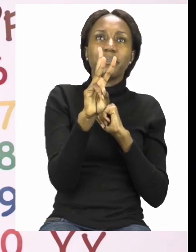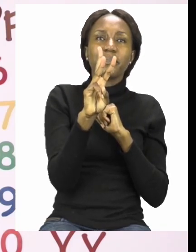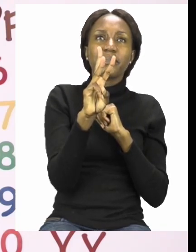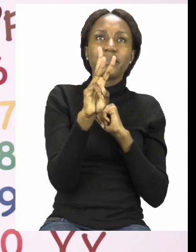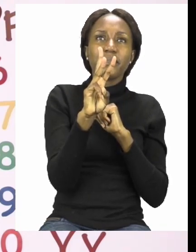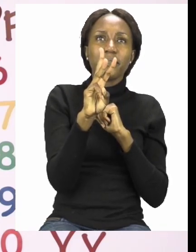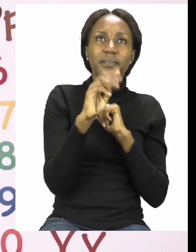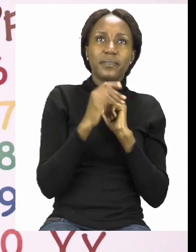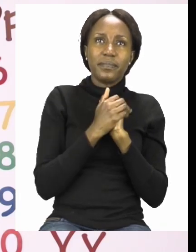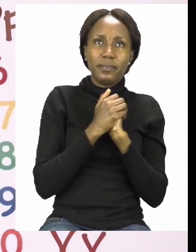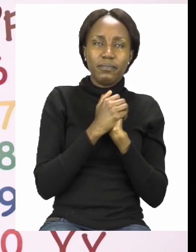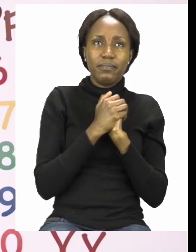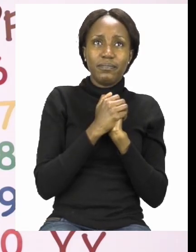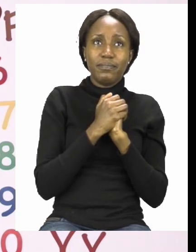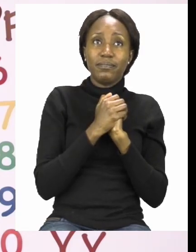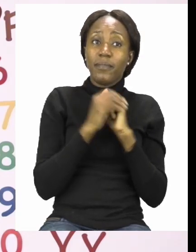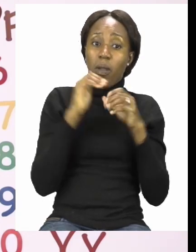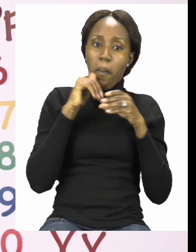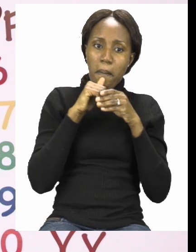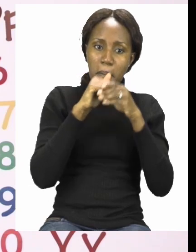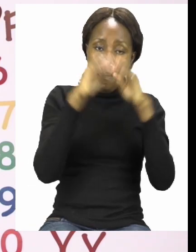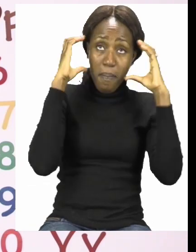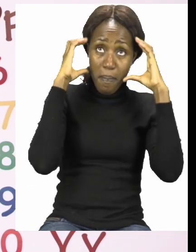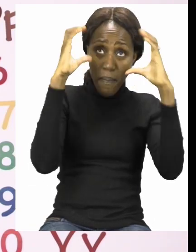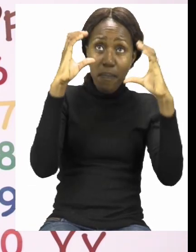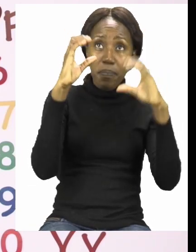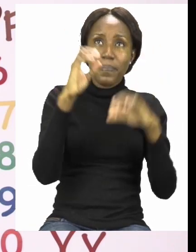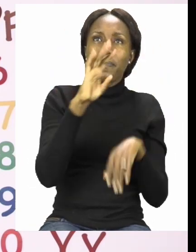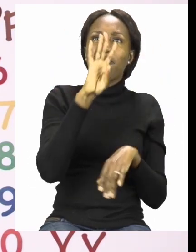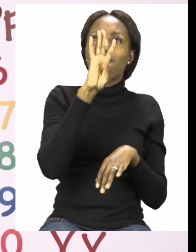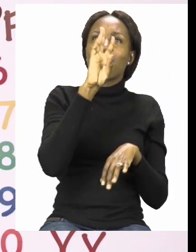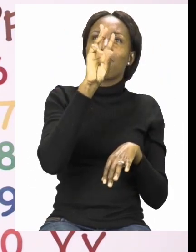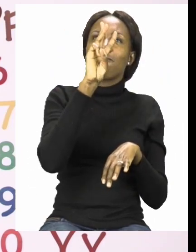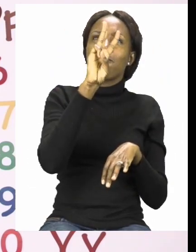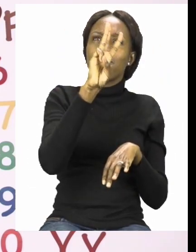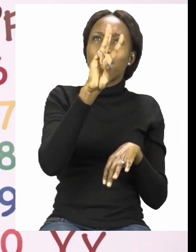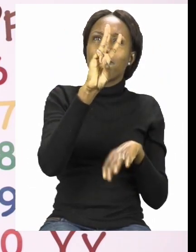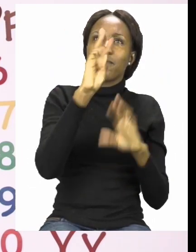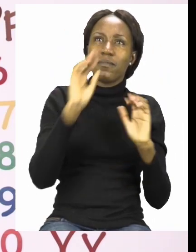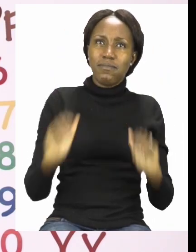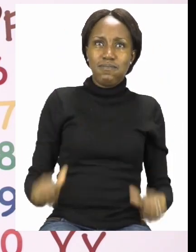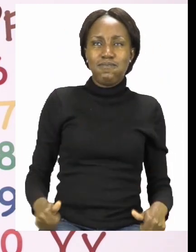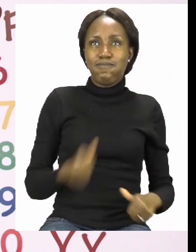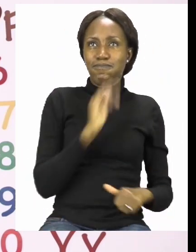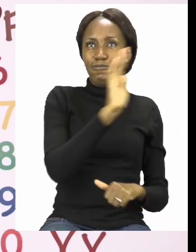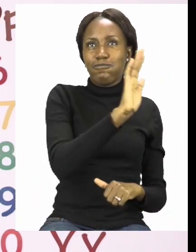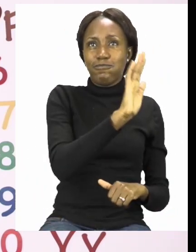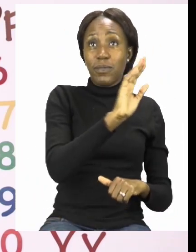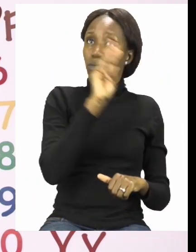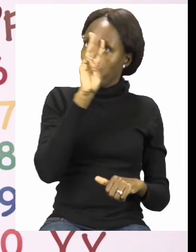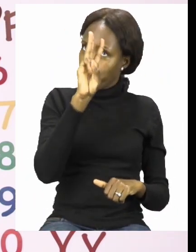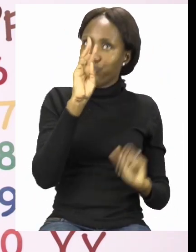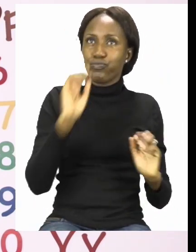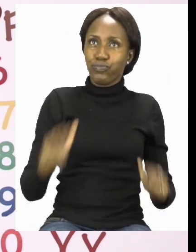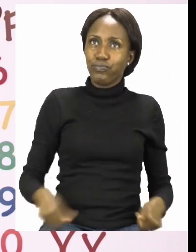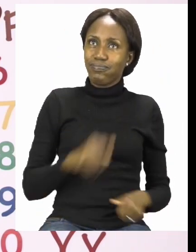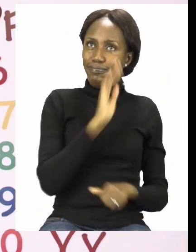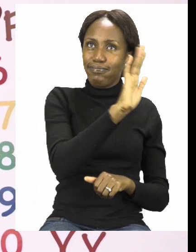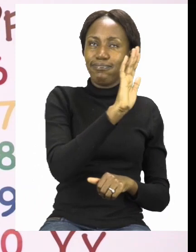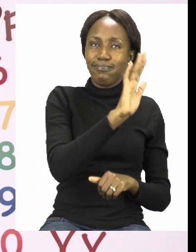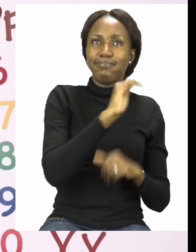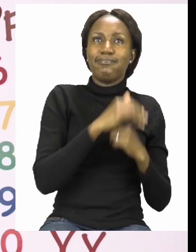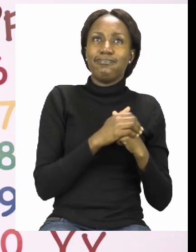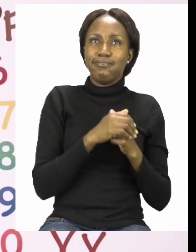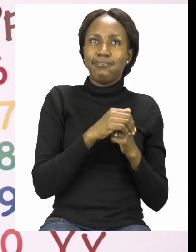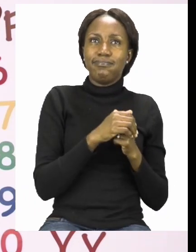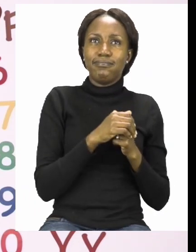3. So that means inside the bus, we now have 3 boys. Even if we